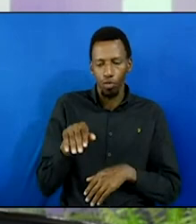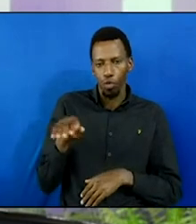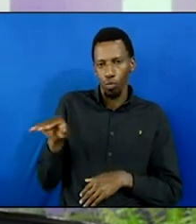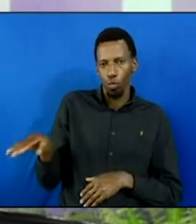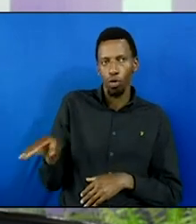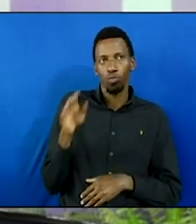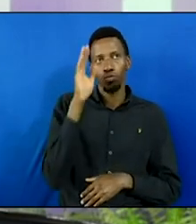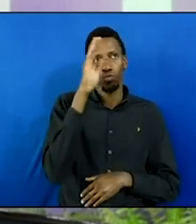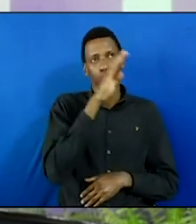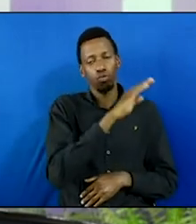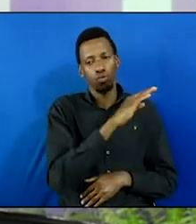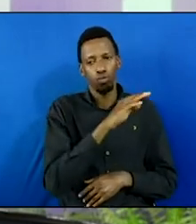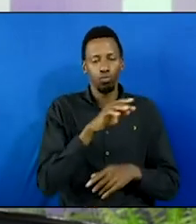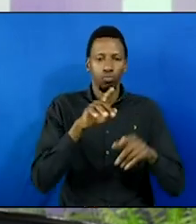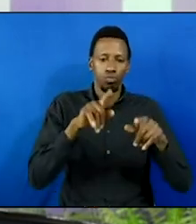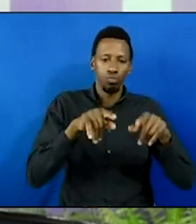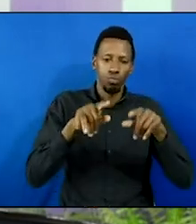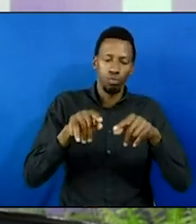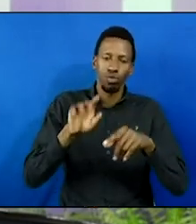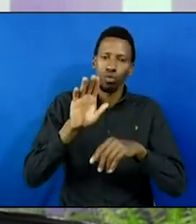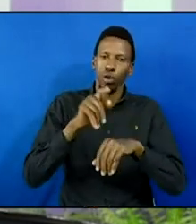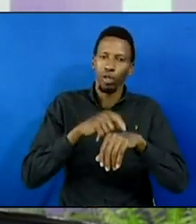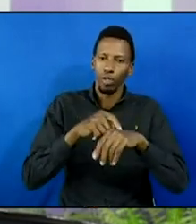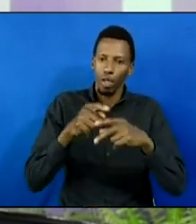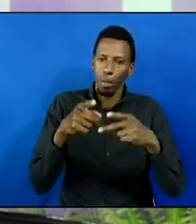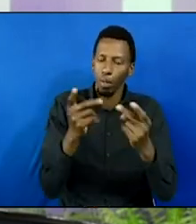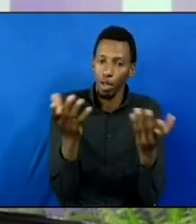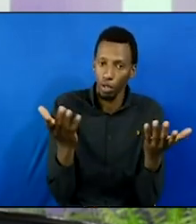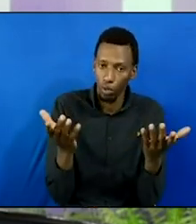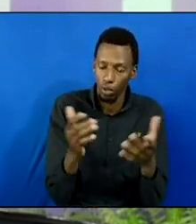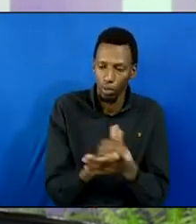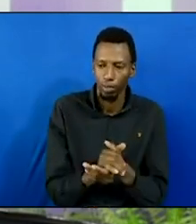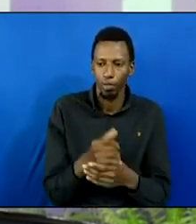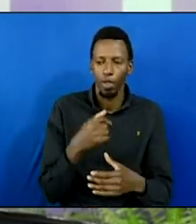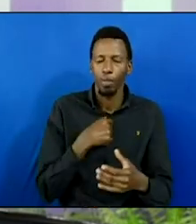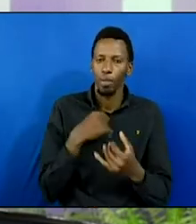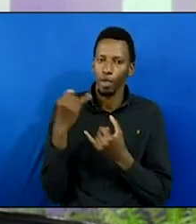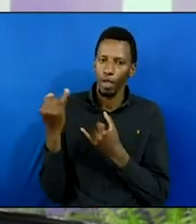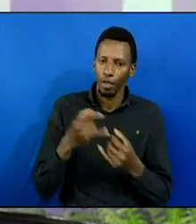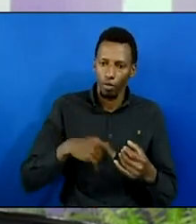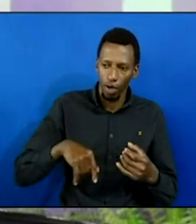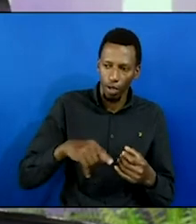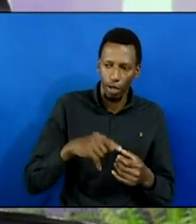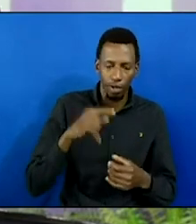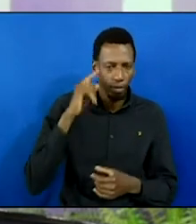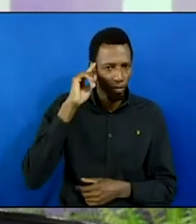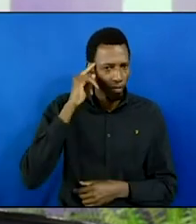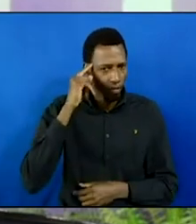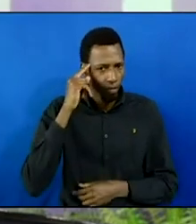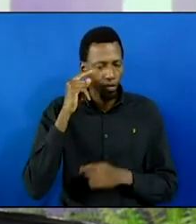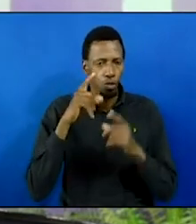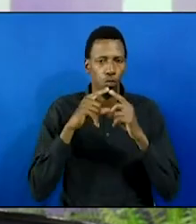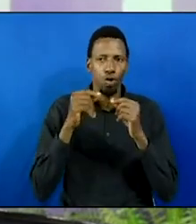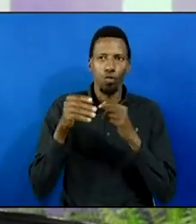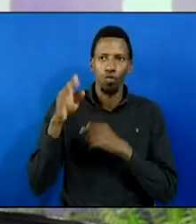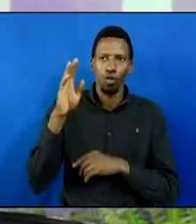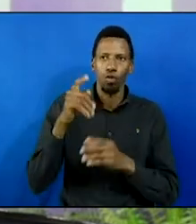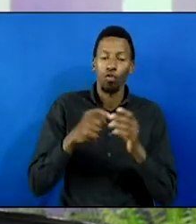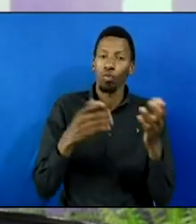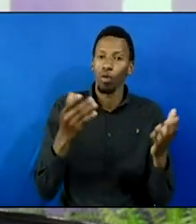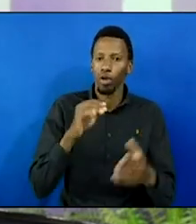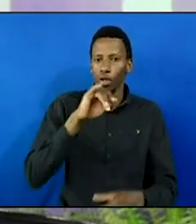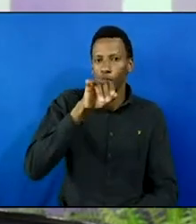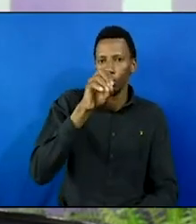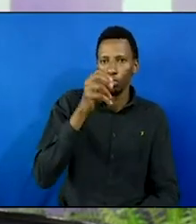on your time in the place where you are. I invite us to consider the word of God from the book of John